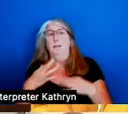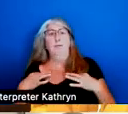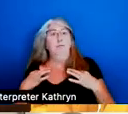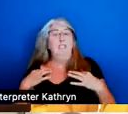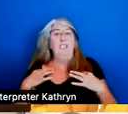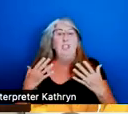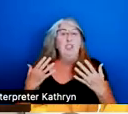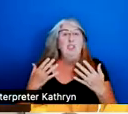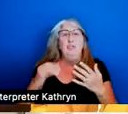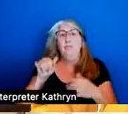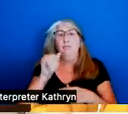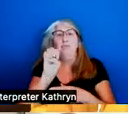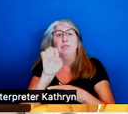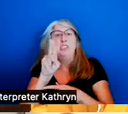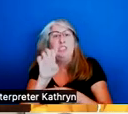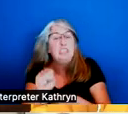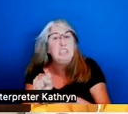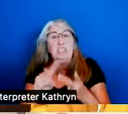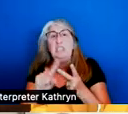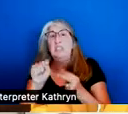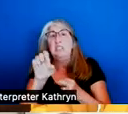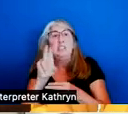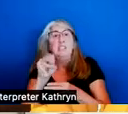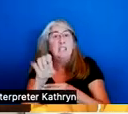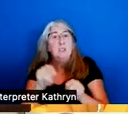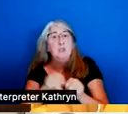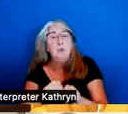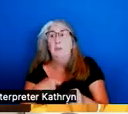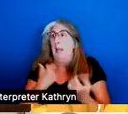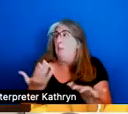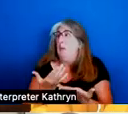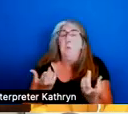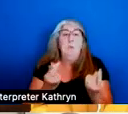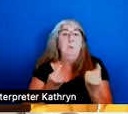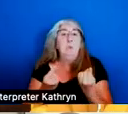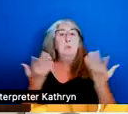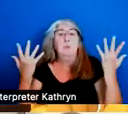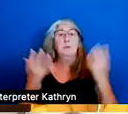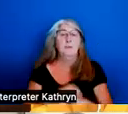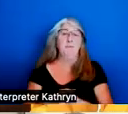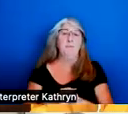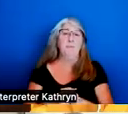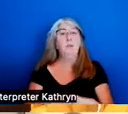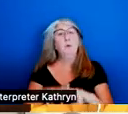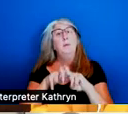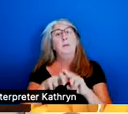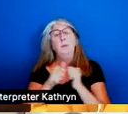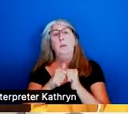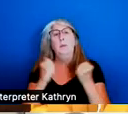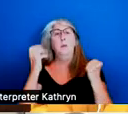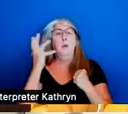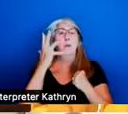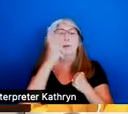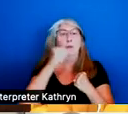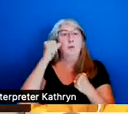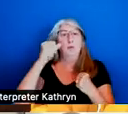some tennis shoes, but I'm like, I'm here, what can I do? So when I'm sitting there, I see all these beautiful girls that were so